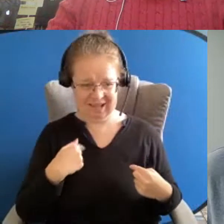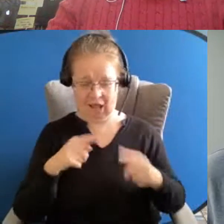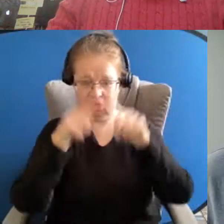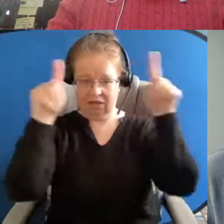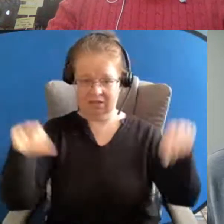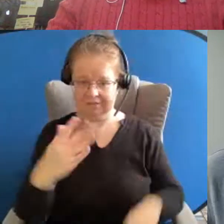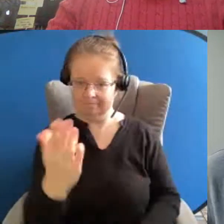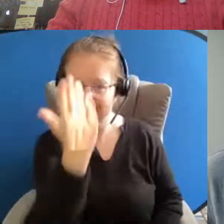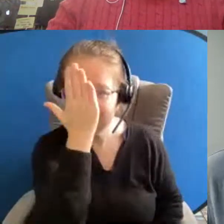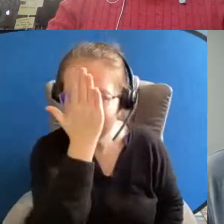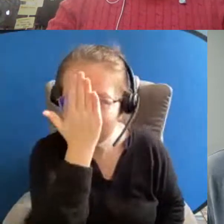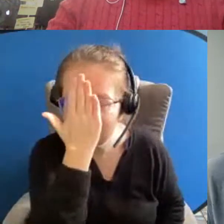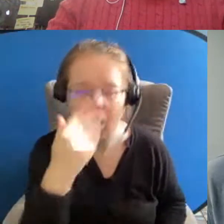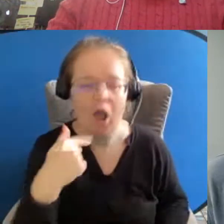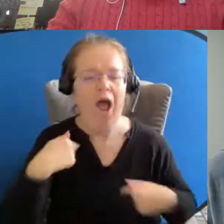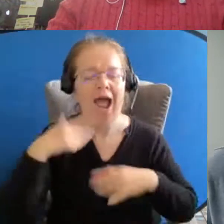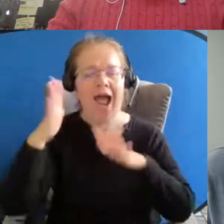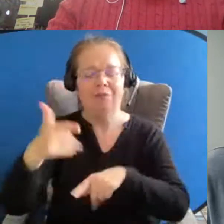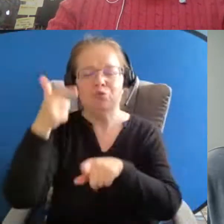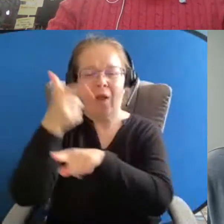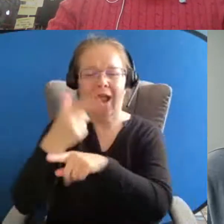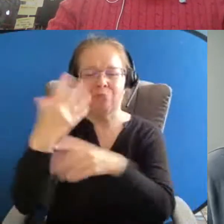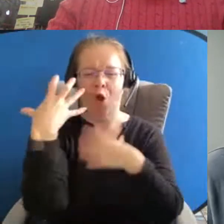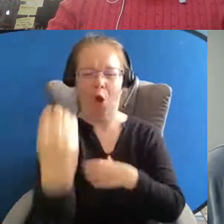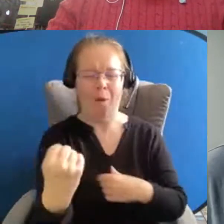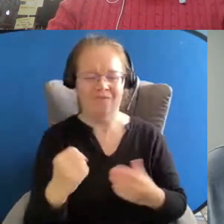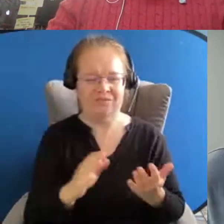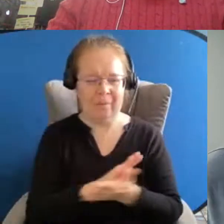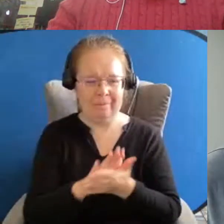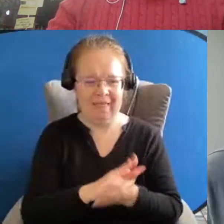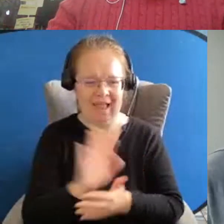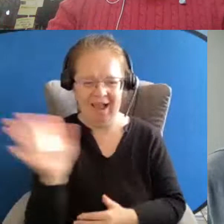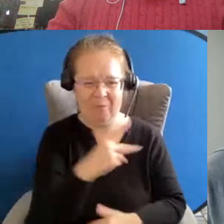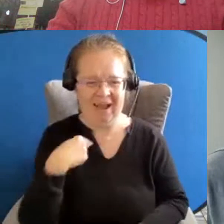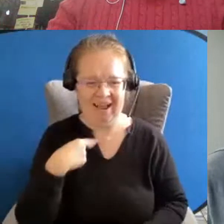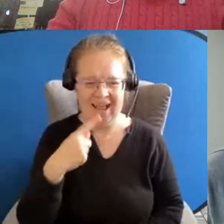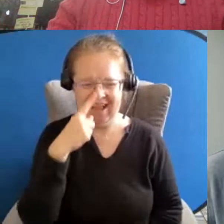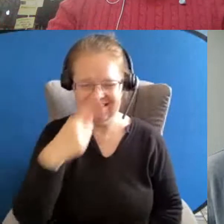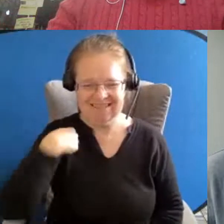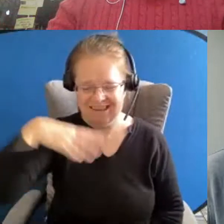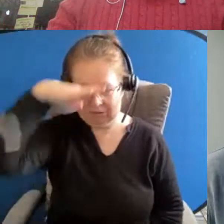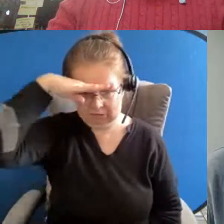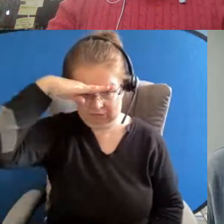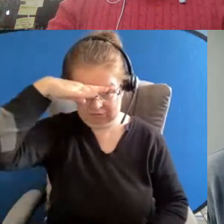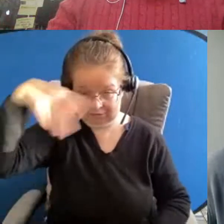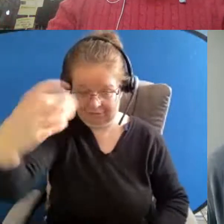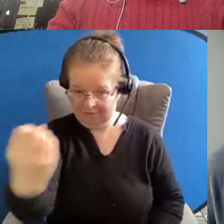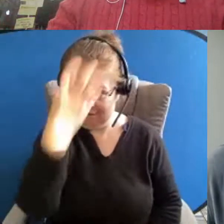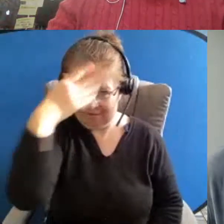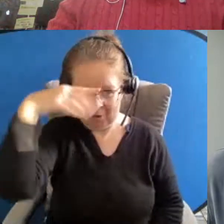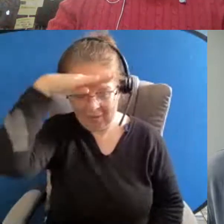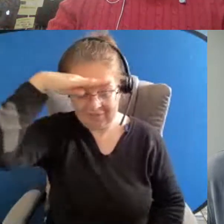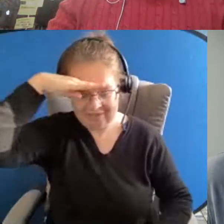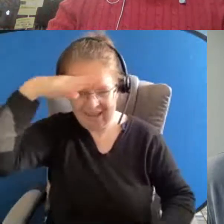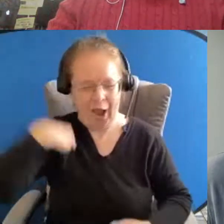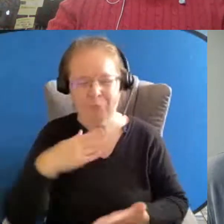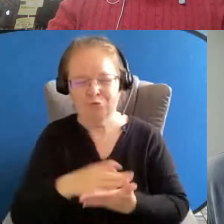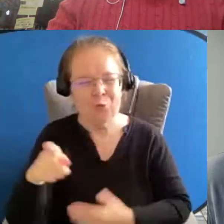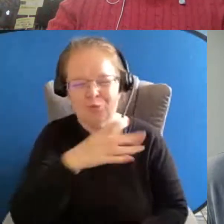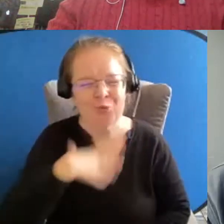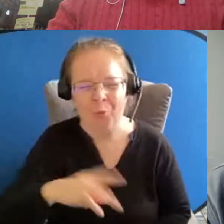I'm likely to shut my camera off because otherwise, the rest of the time, everyone's just going to see the top of my head, which I don't think anyone really wants to